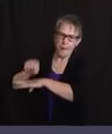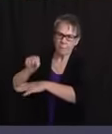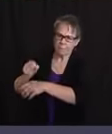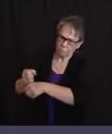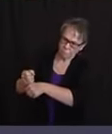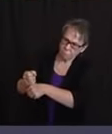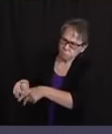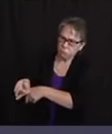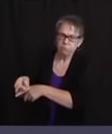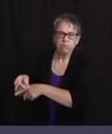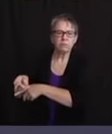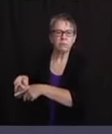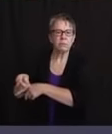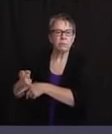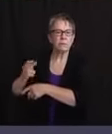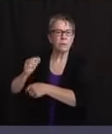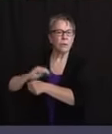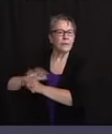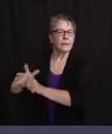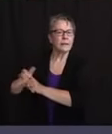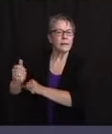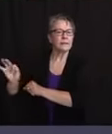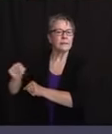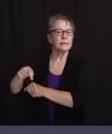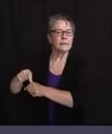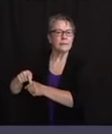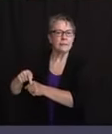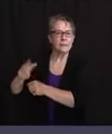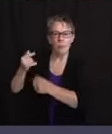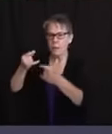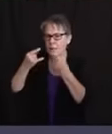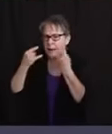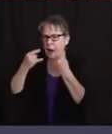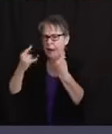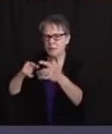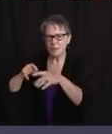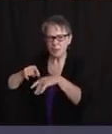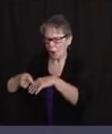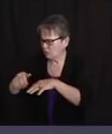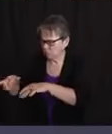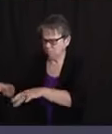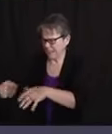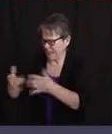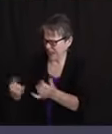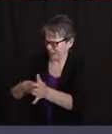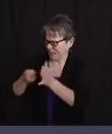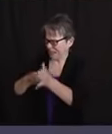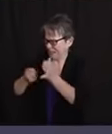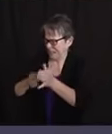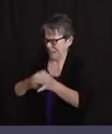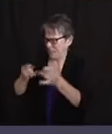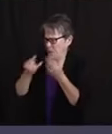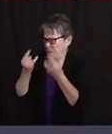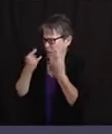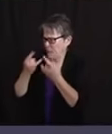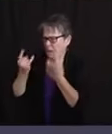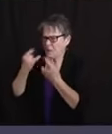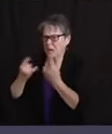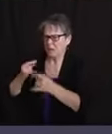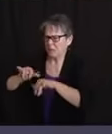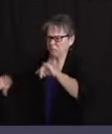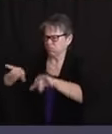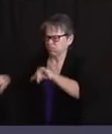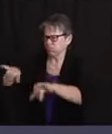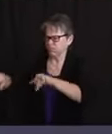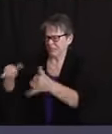particular in the greater New York reality that we have seen. And by the way, if you want to know what that reality is, there are